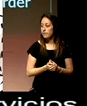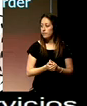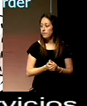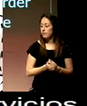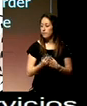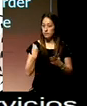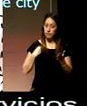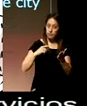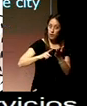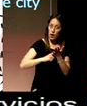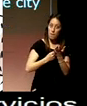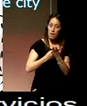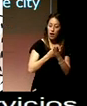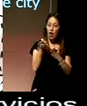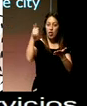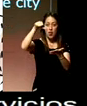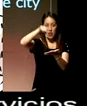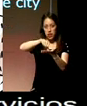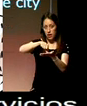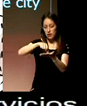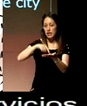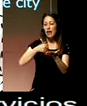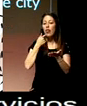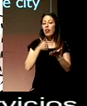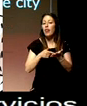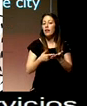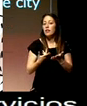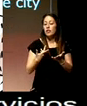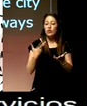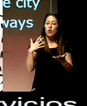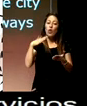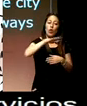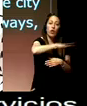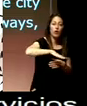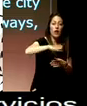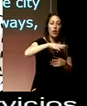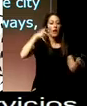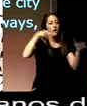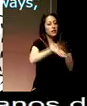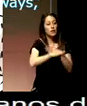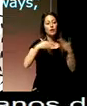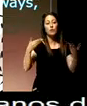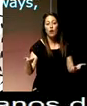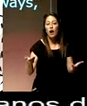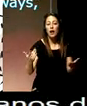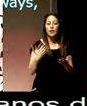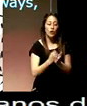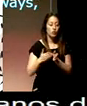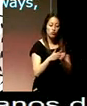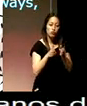pinpoints accessible places and pathways, both through facilitated bridges or stair lift and through